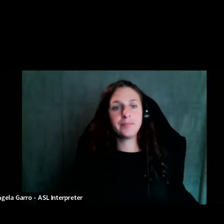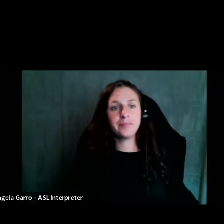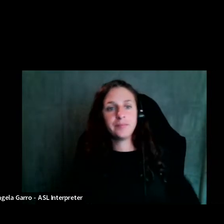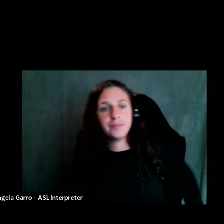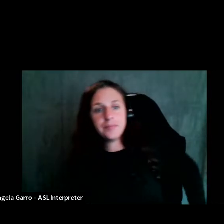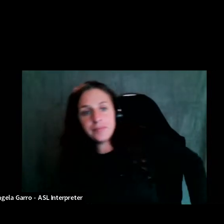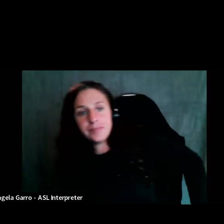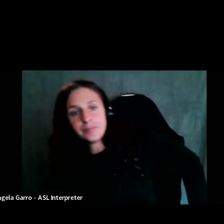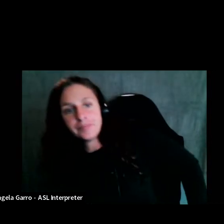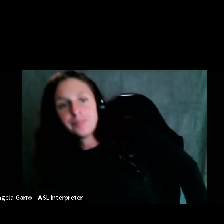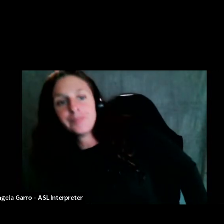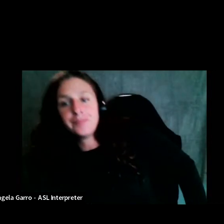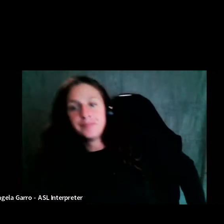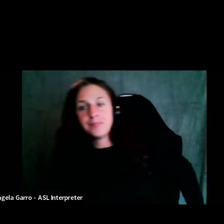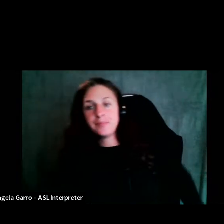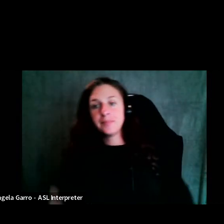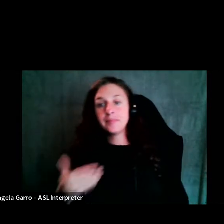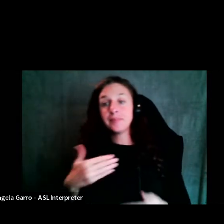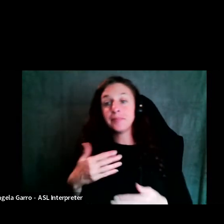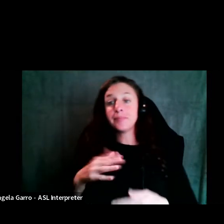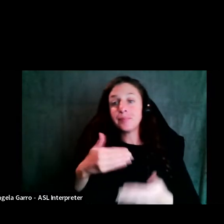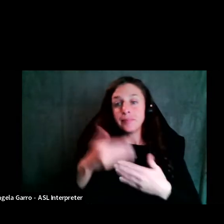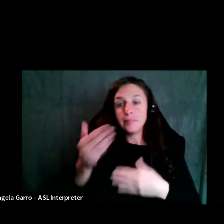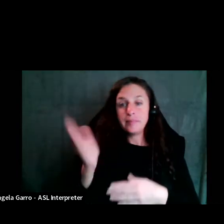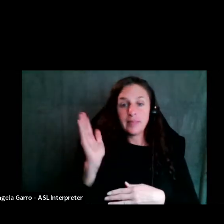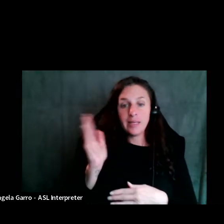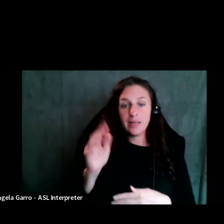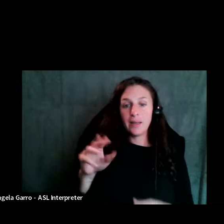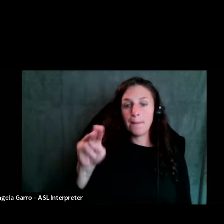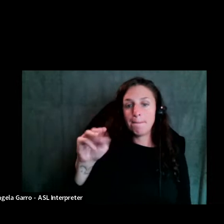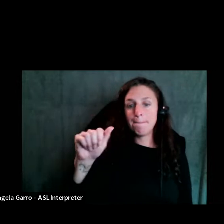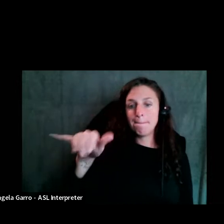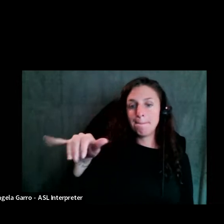The next speaker in person is Maya Falaha.